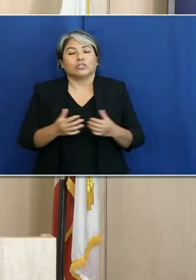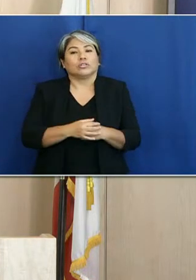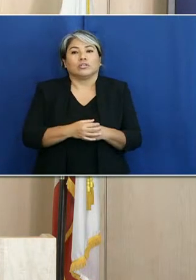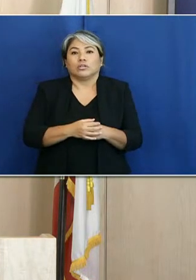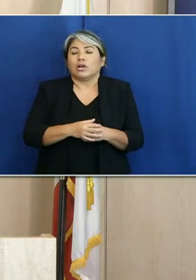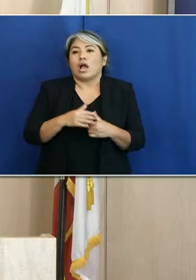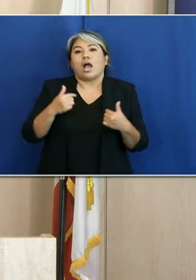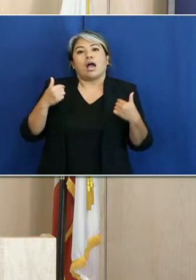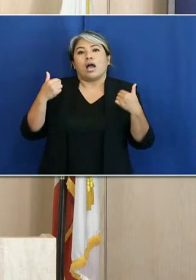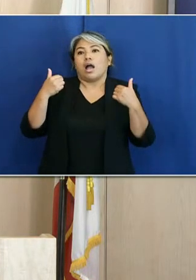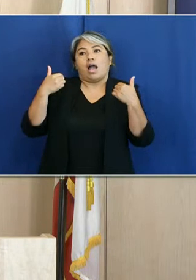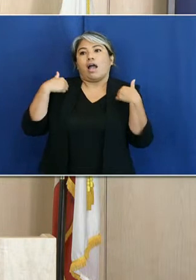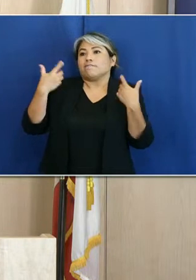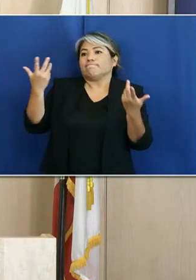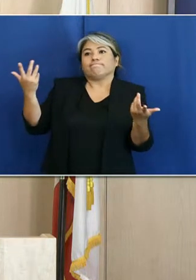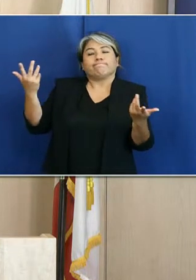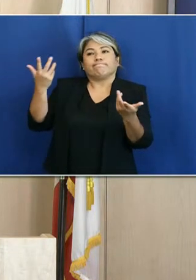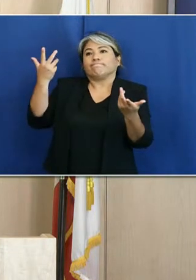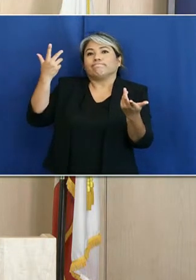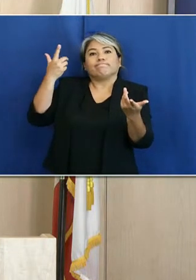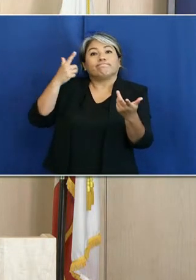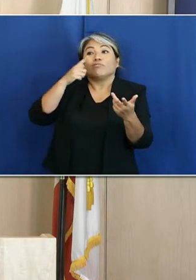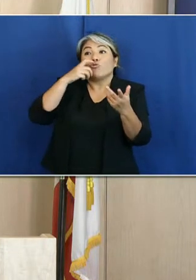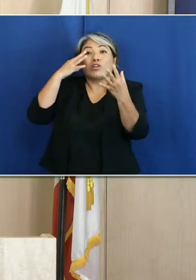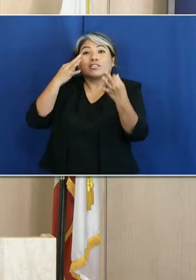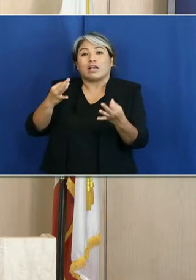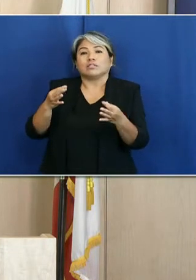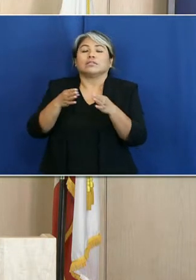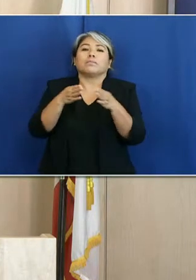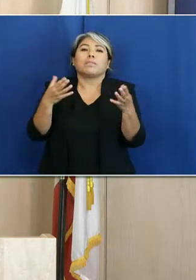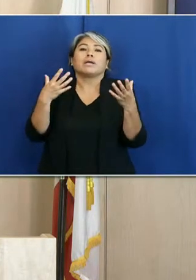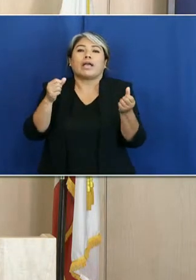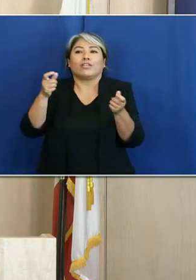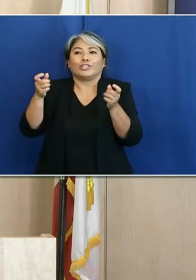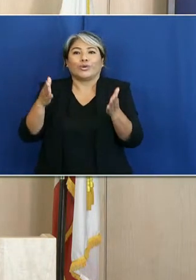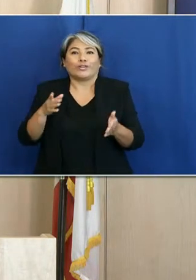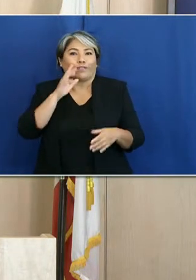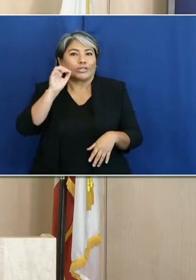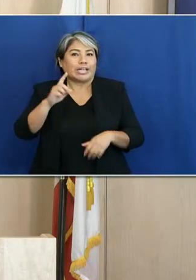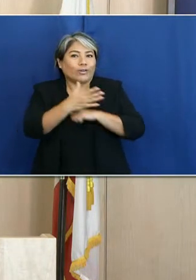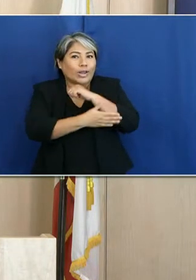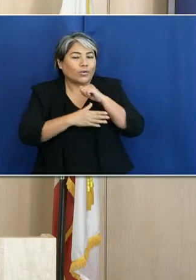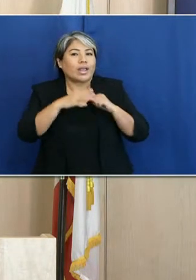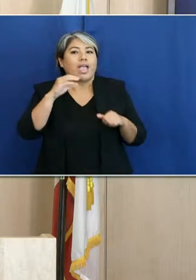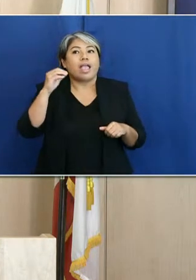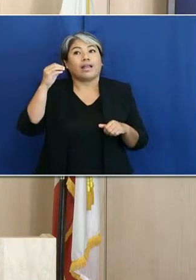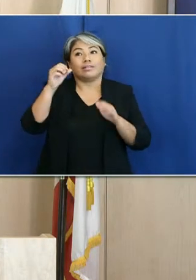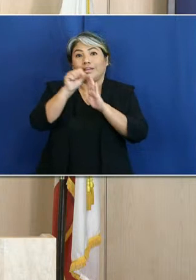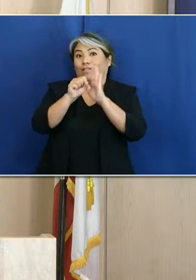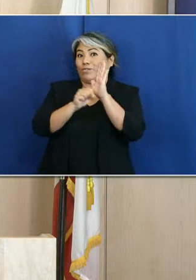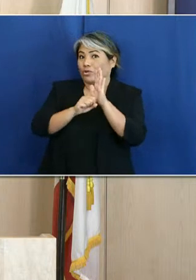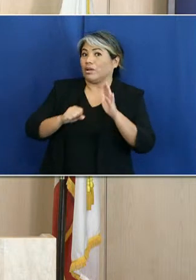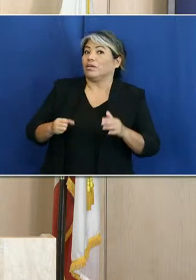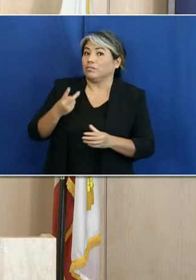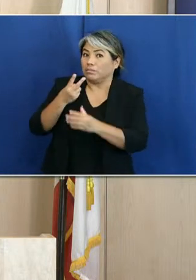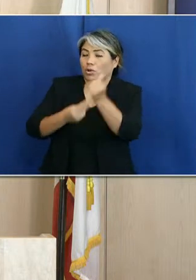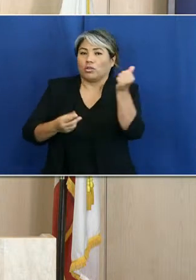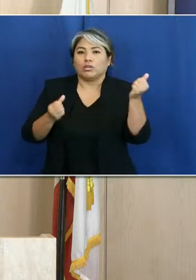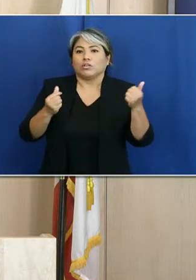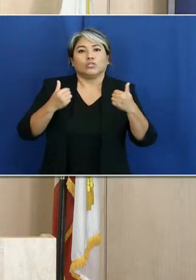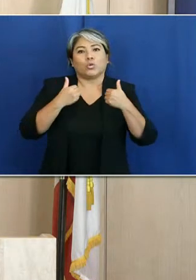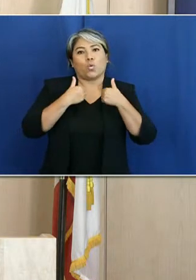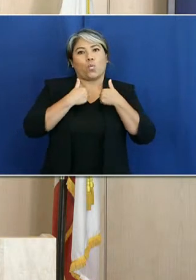going to leave it in the decision making of the public health director for San Diego County and for the state of California. So I'm